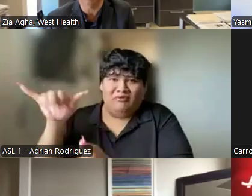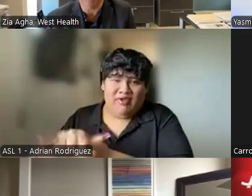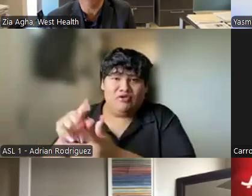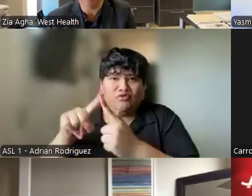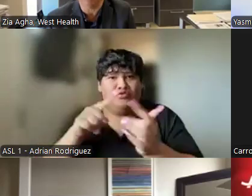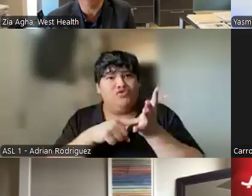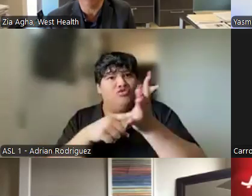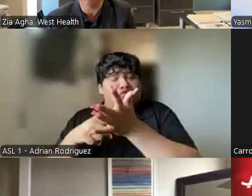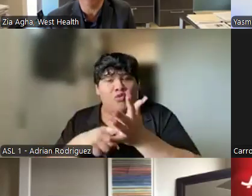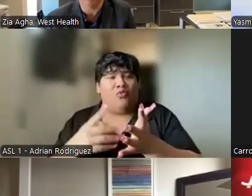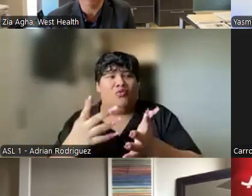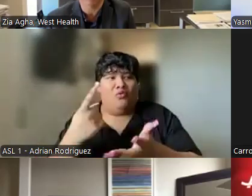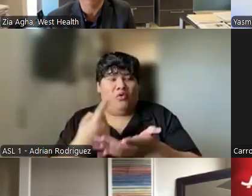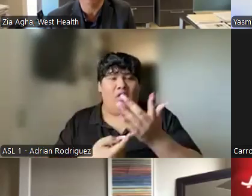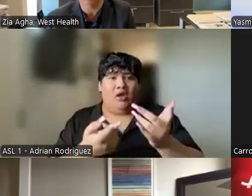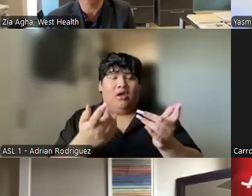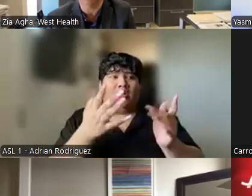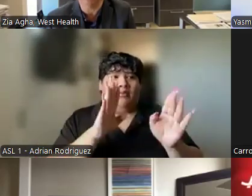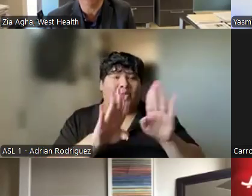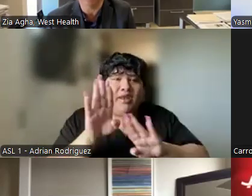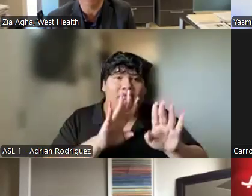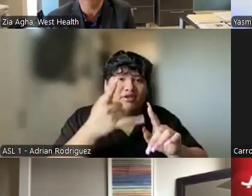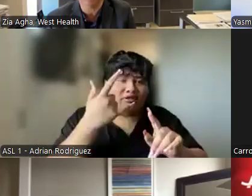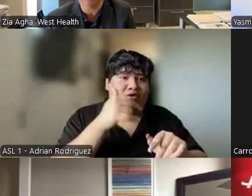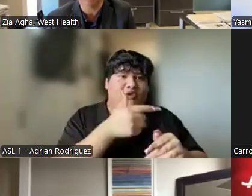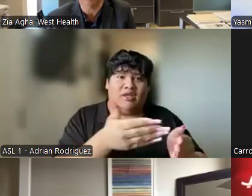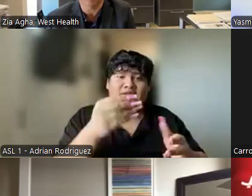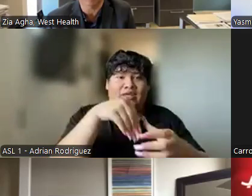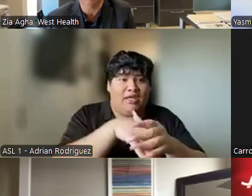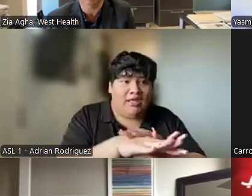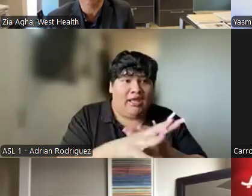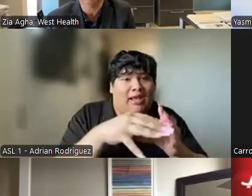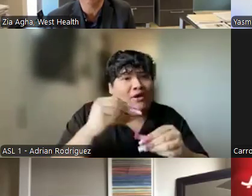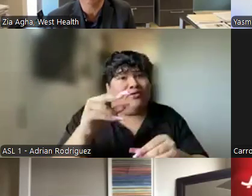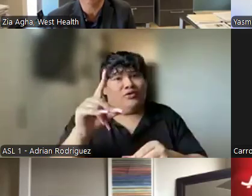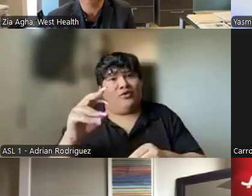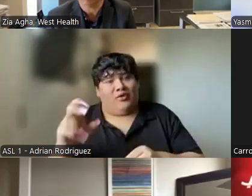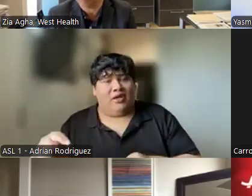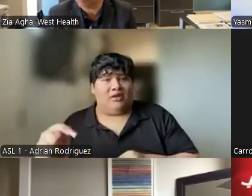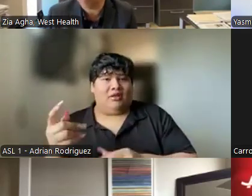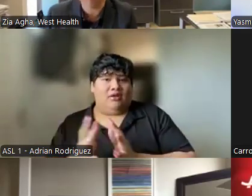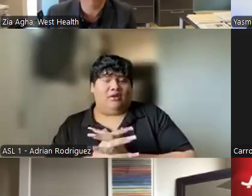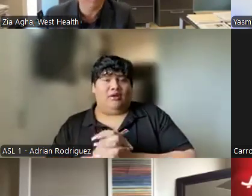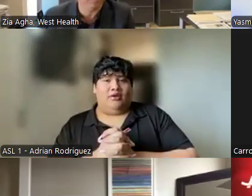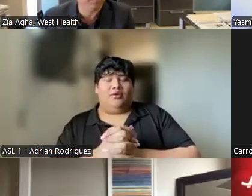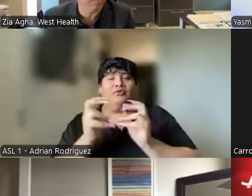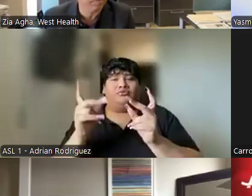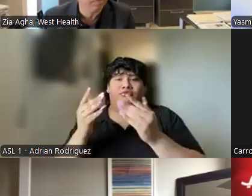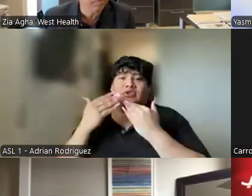the penetration and the benefits, both direct and indirect, it'll be very helpful. I love that, Zia. Thank